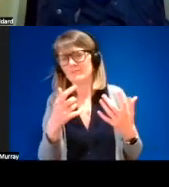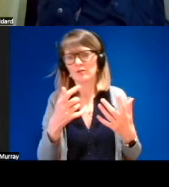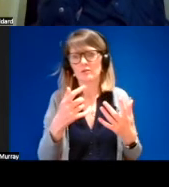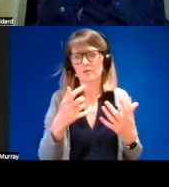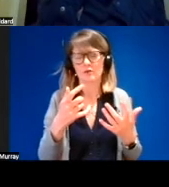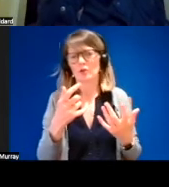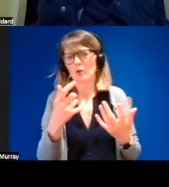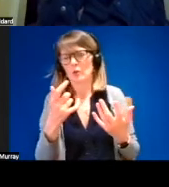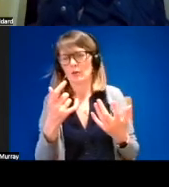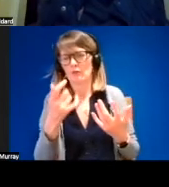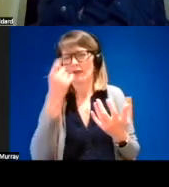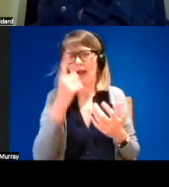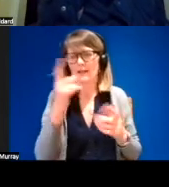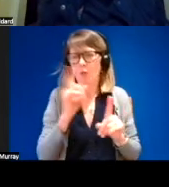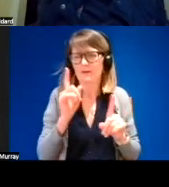of this.